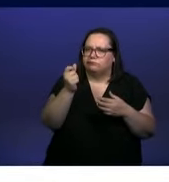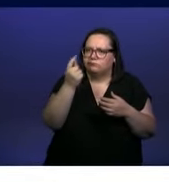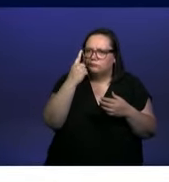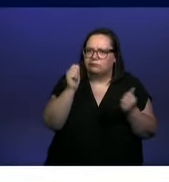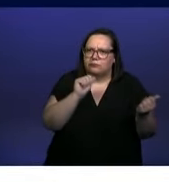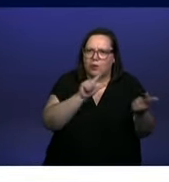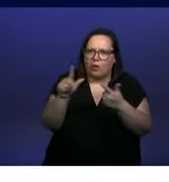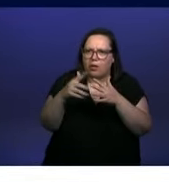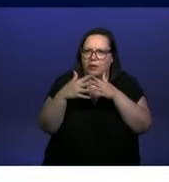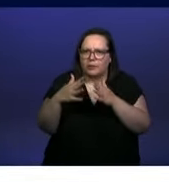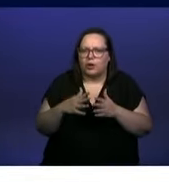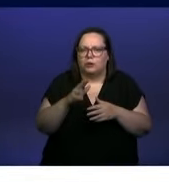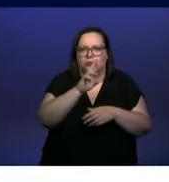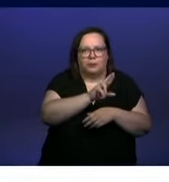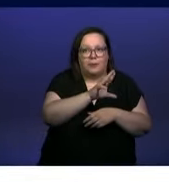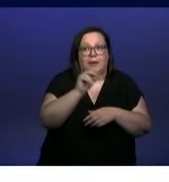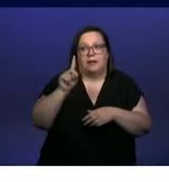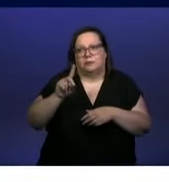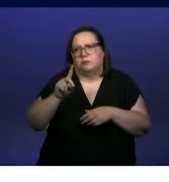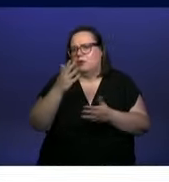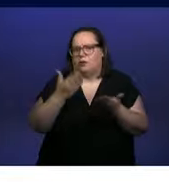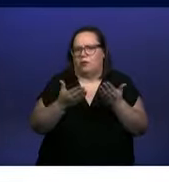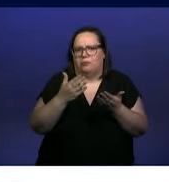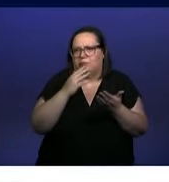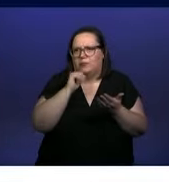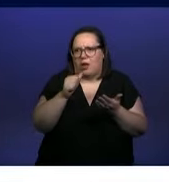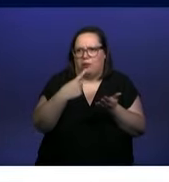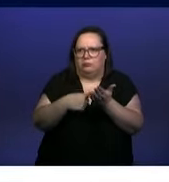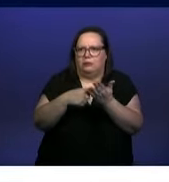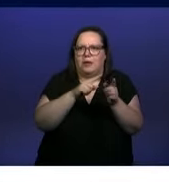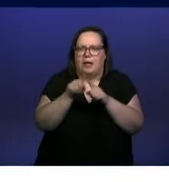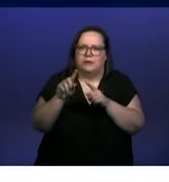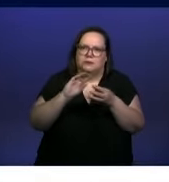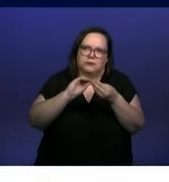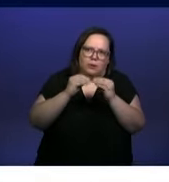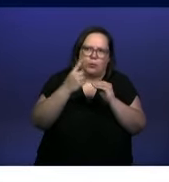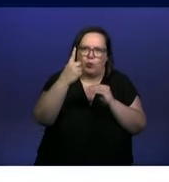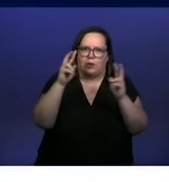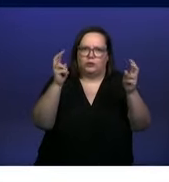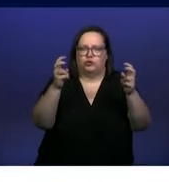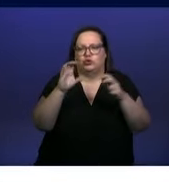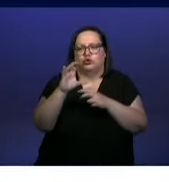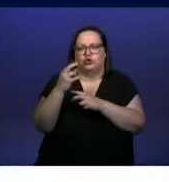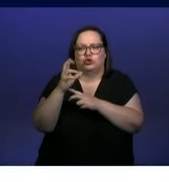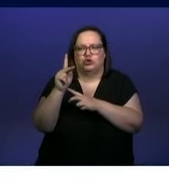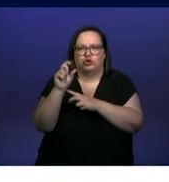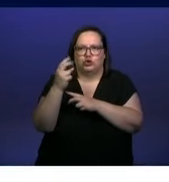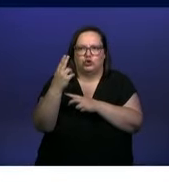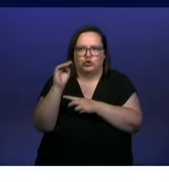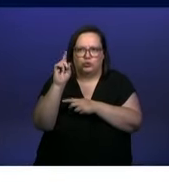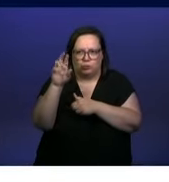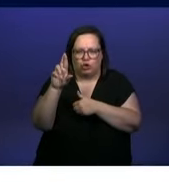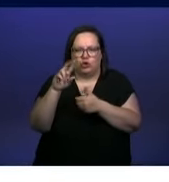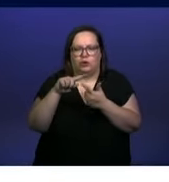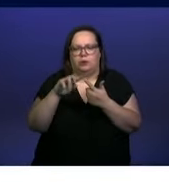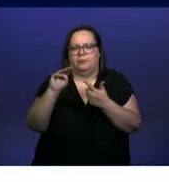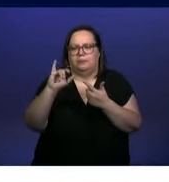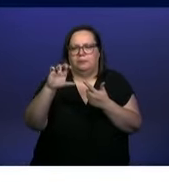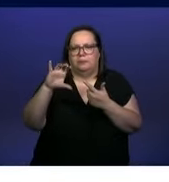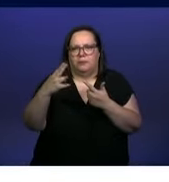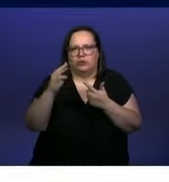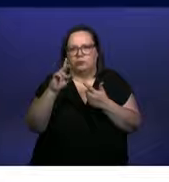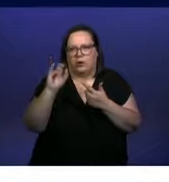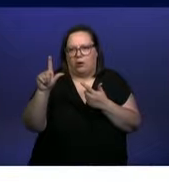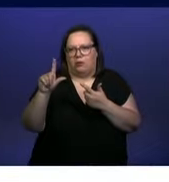talking about this and making it the number one issue. You have Chuck Schumer, the Democrat leader in the Senate, Mitch McConnell, the Republican leader in the